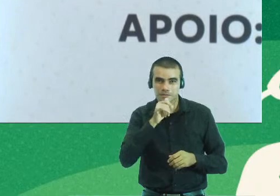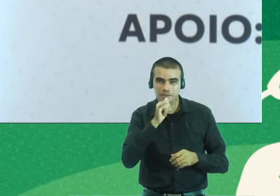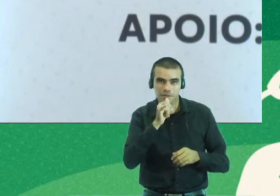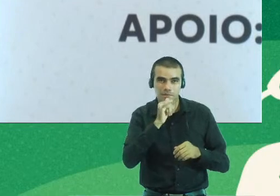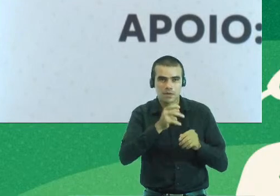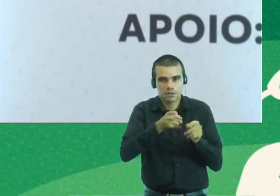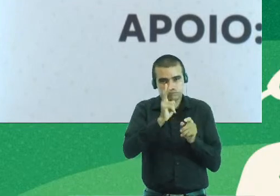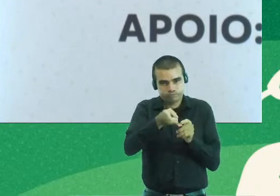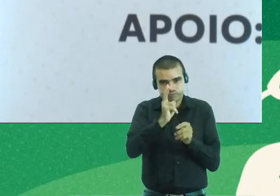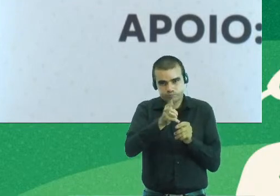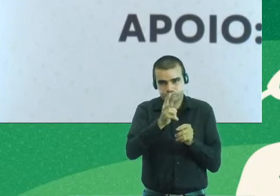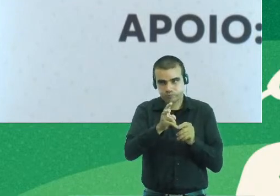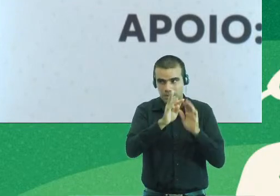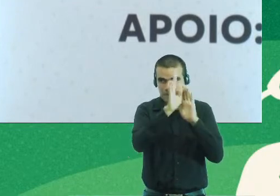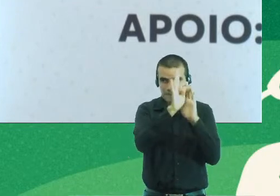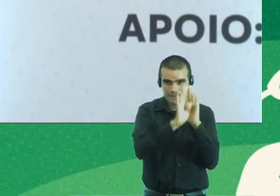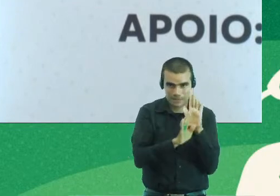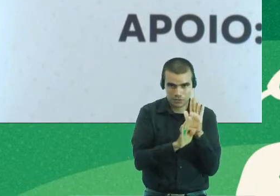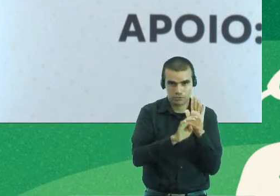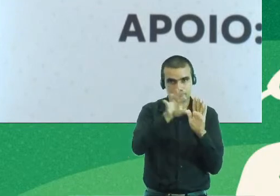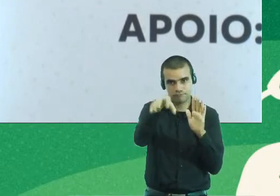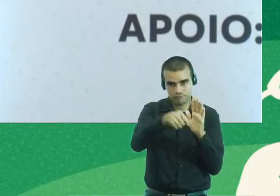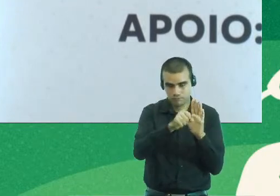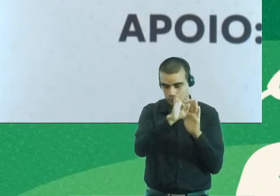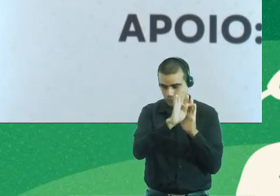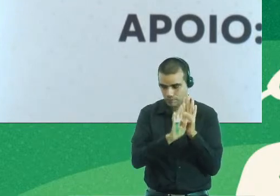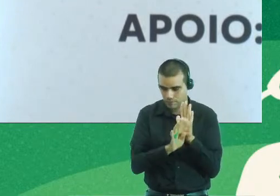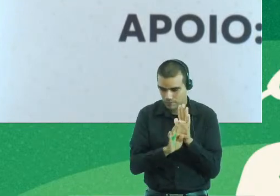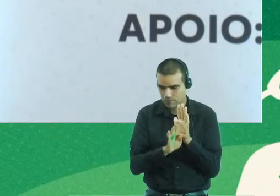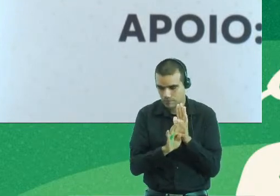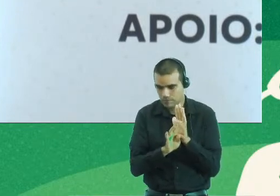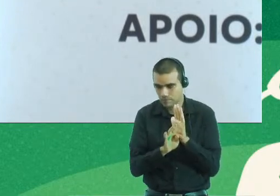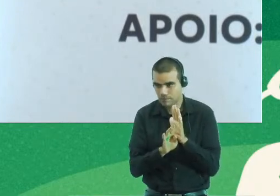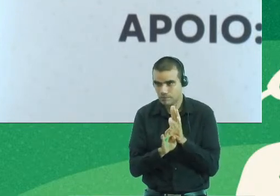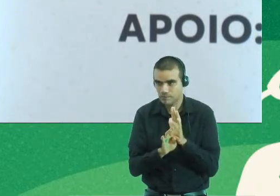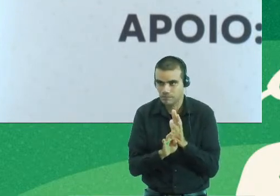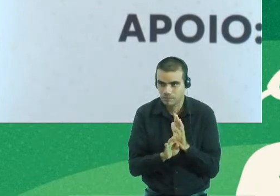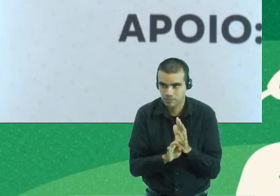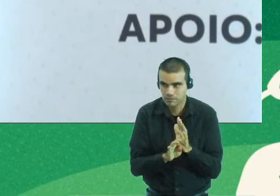text. So I was going to print that.